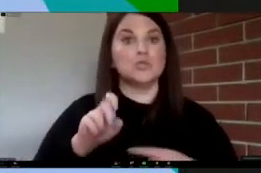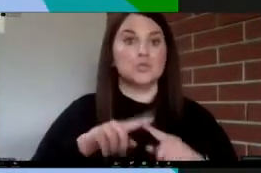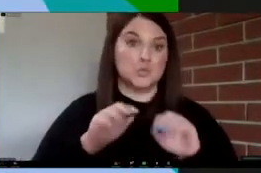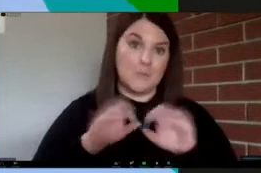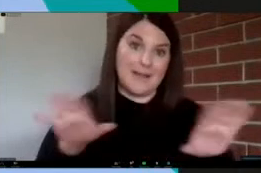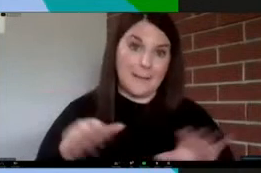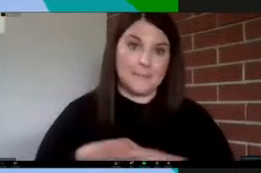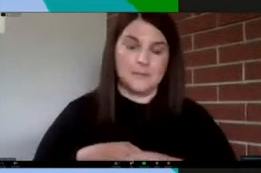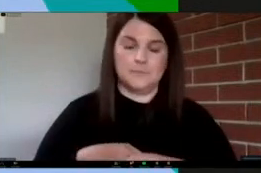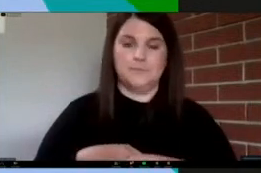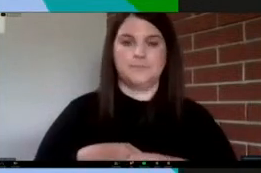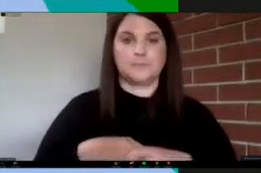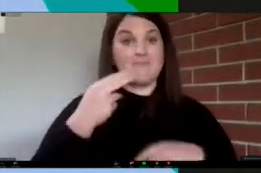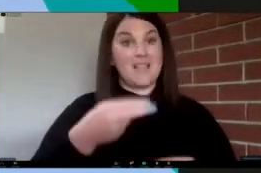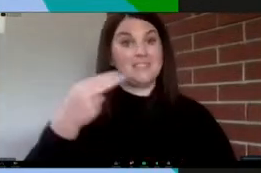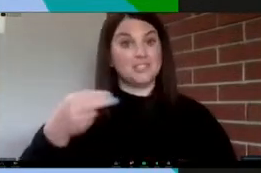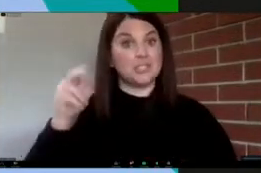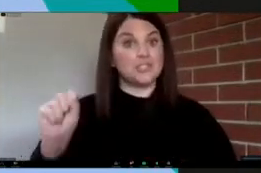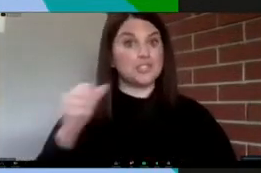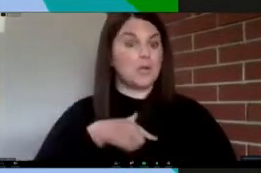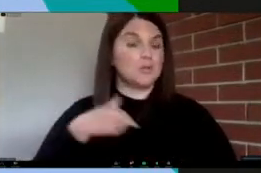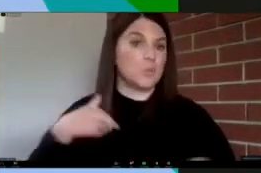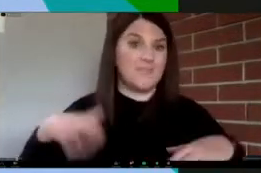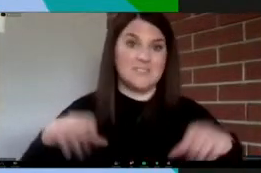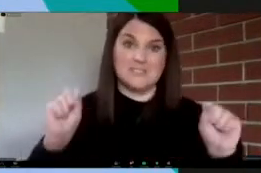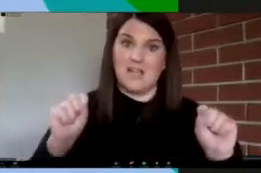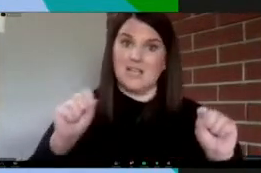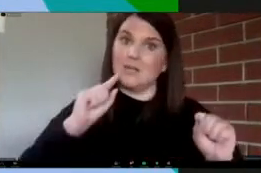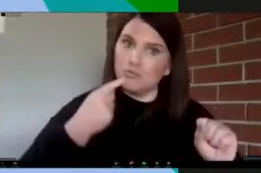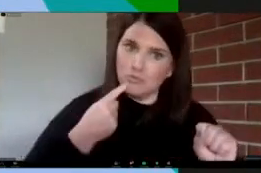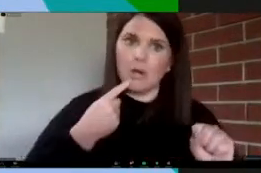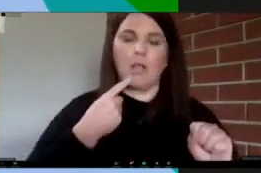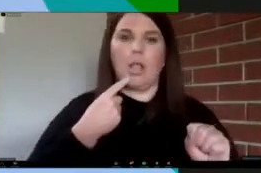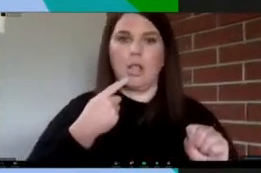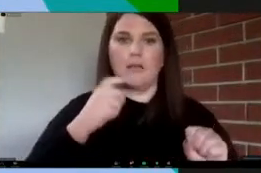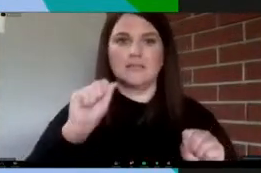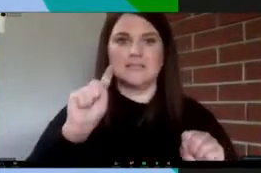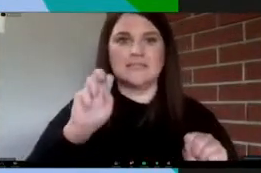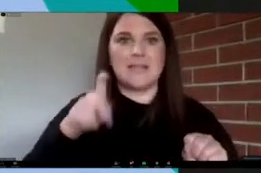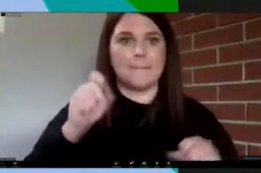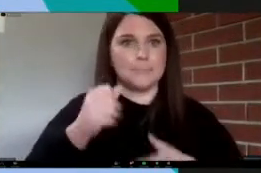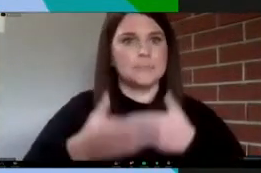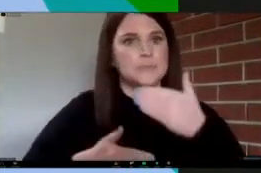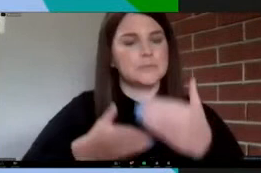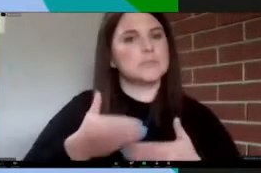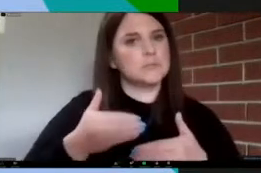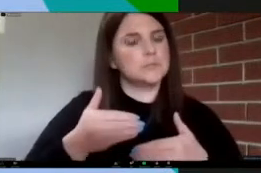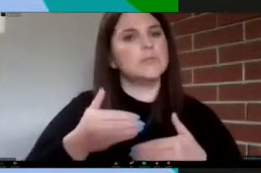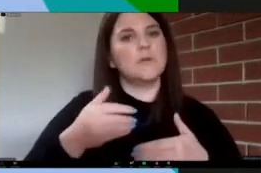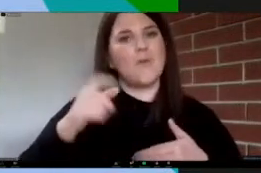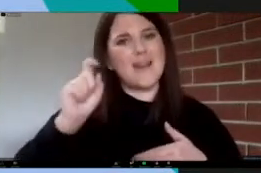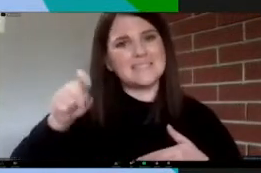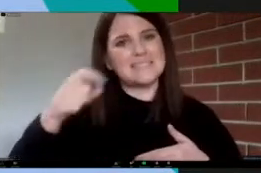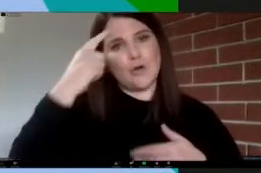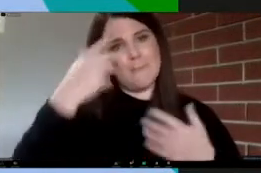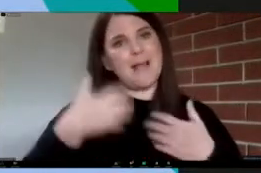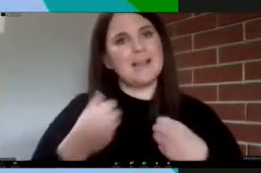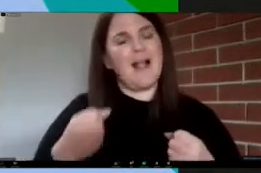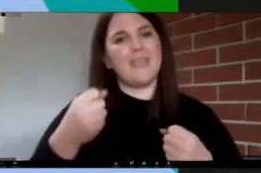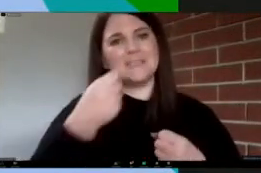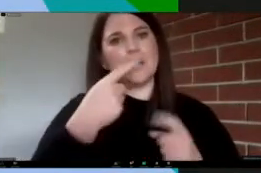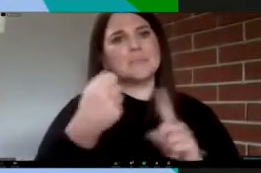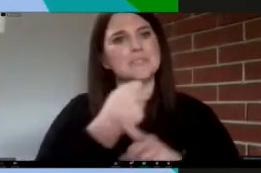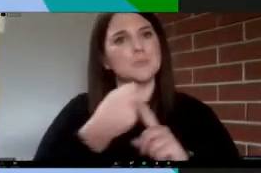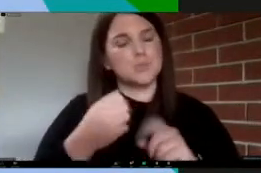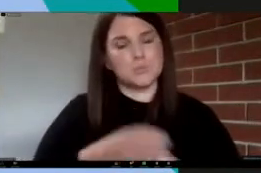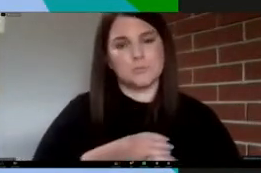At HHS, we have taken several critical steps to expand access to necessary mental health and substance use disorder